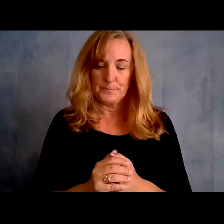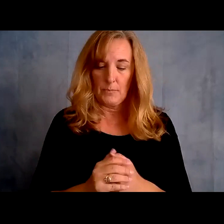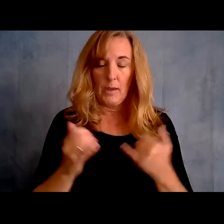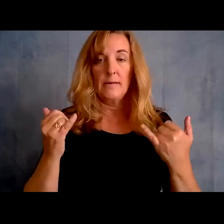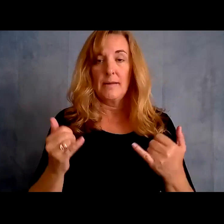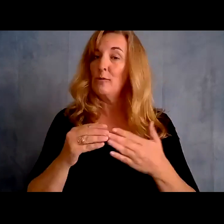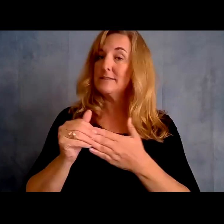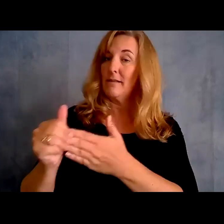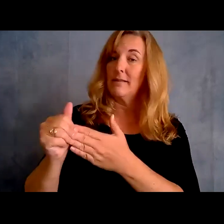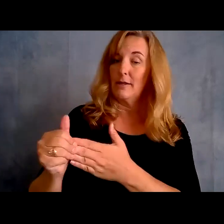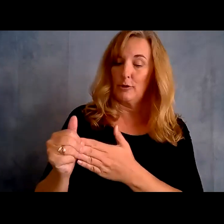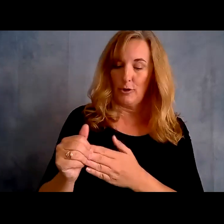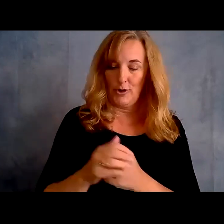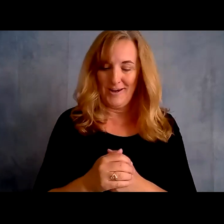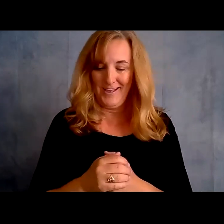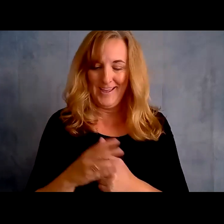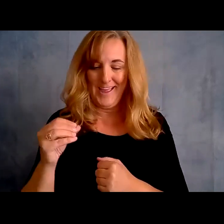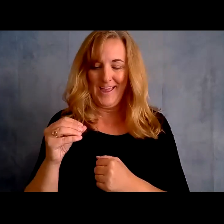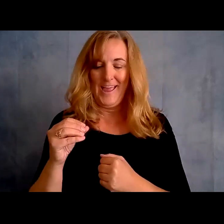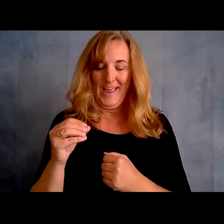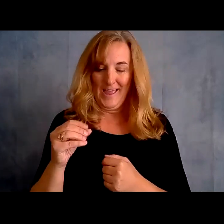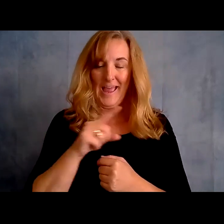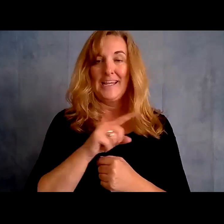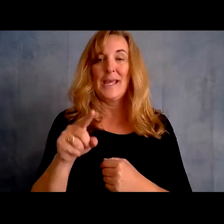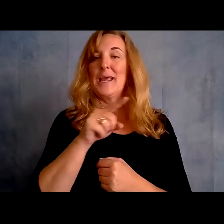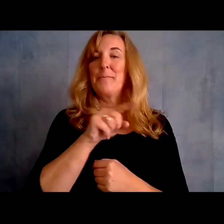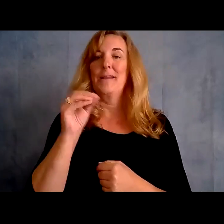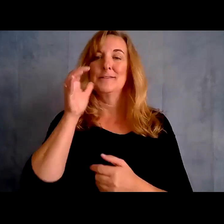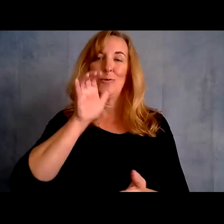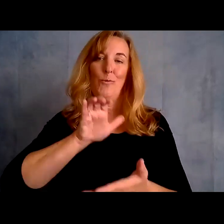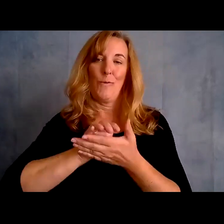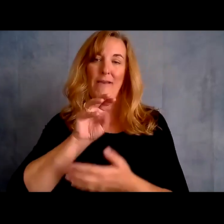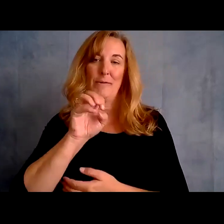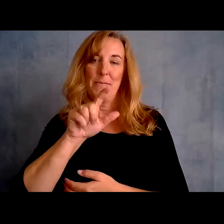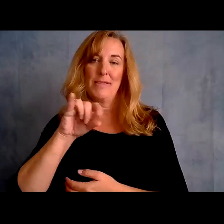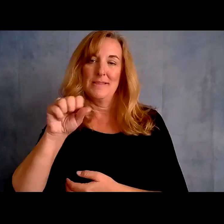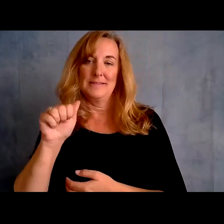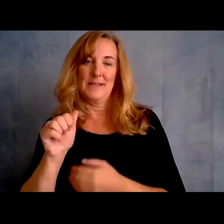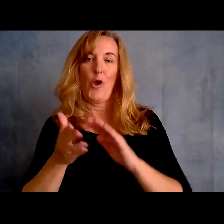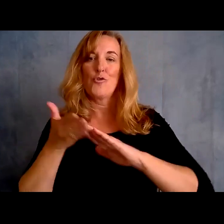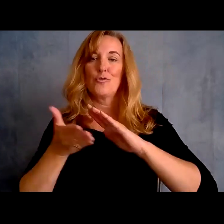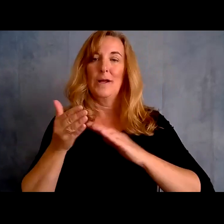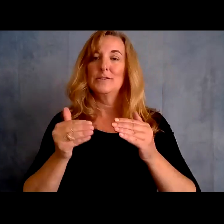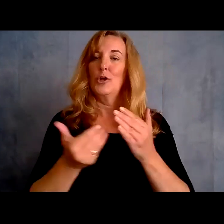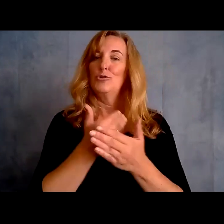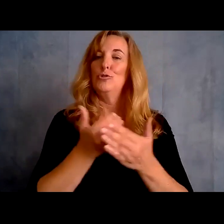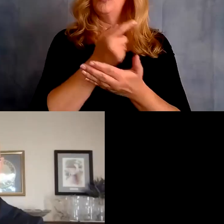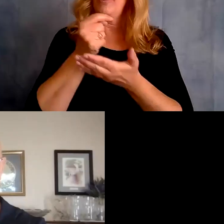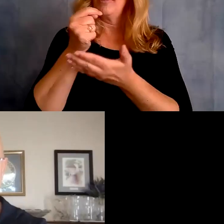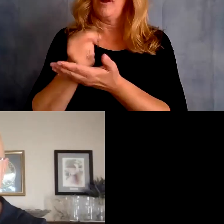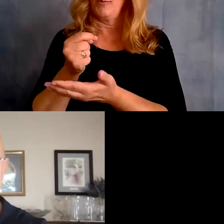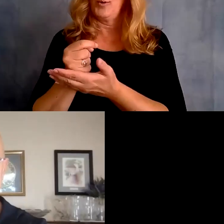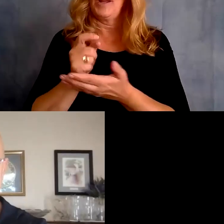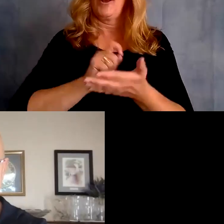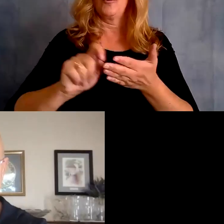sidewalker, stall mucker, and general support for his wife, Melissa, who runs Renew Therapeutic Writing Center. It's our privilege to